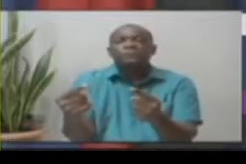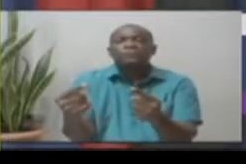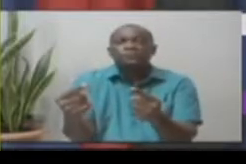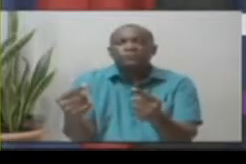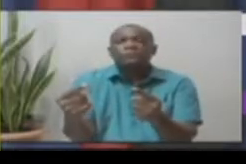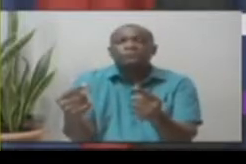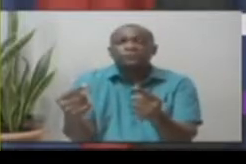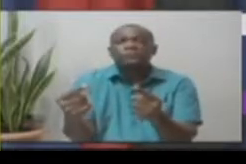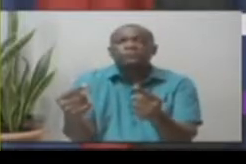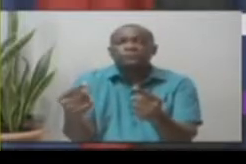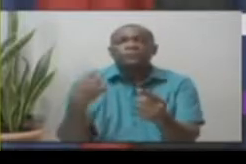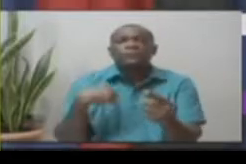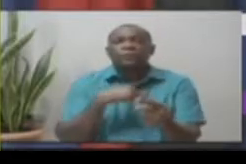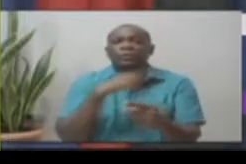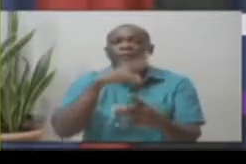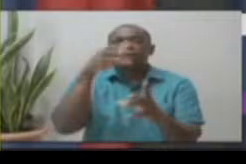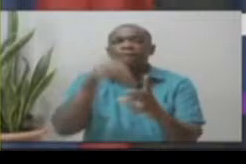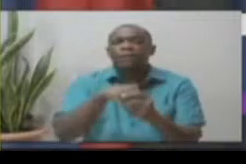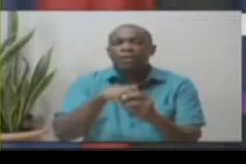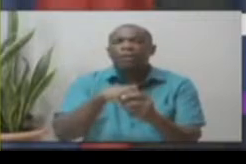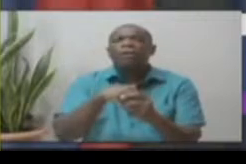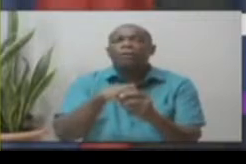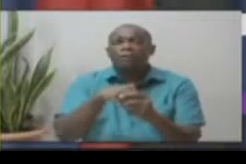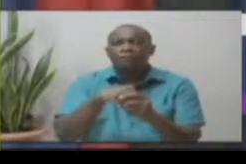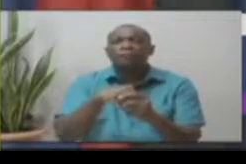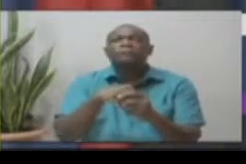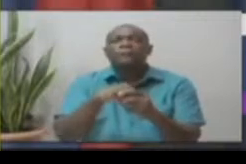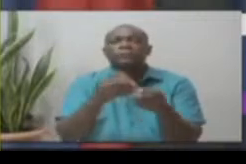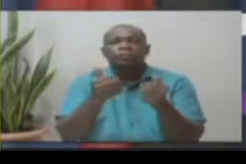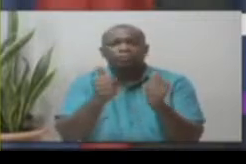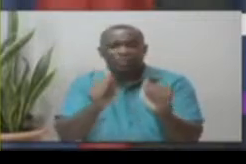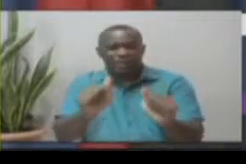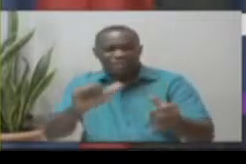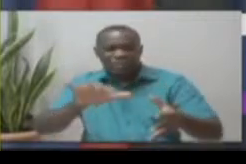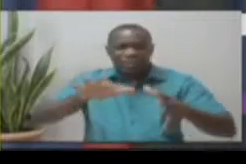engaged directly in response to a virus.